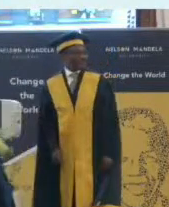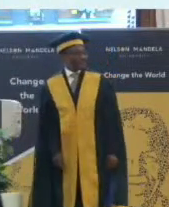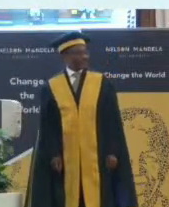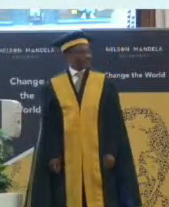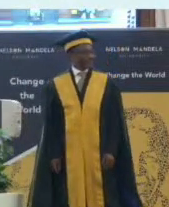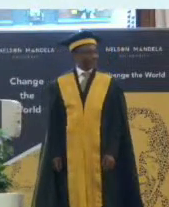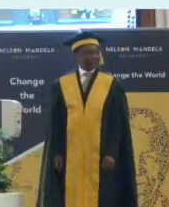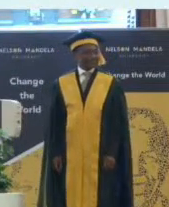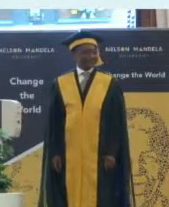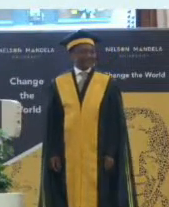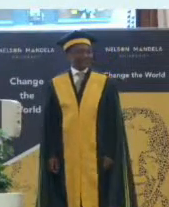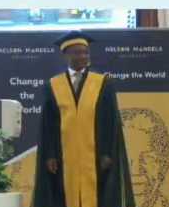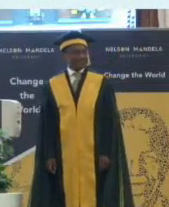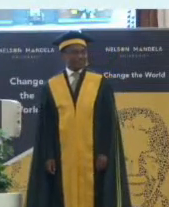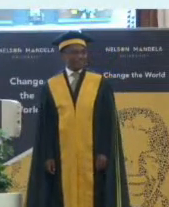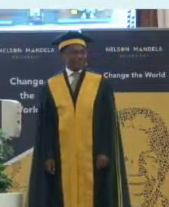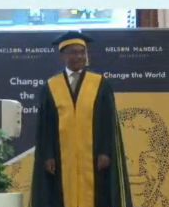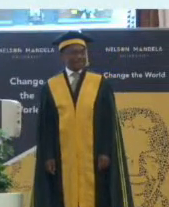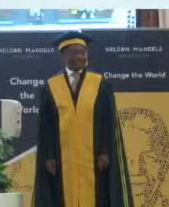Lorica Bueta.